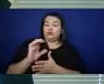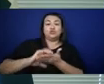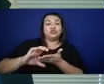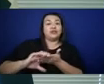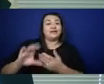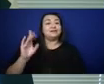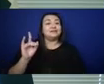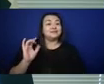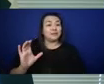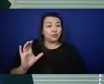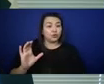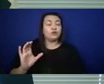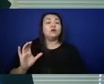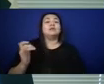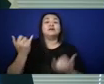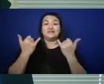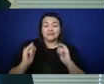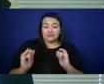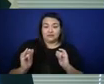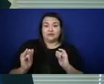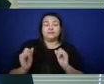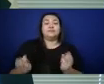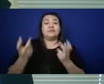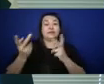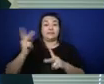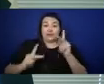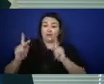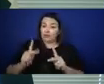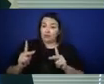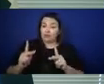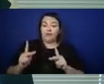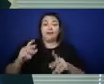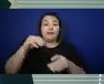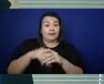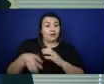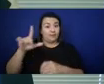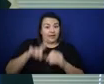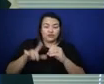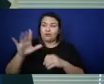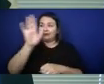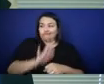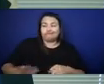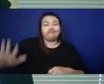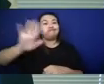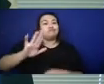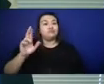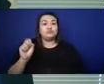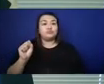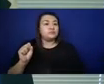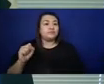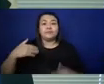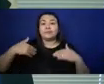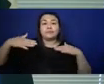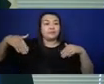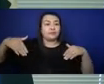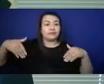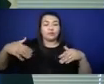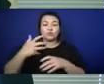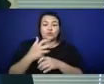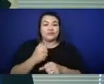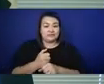Okay. So here's what I can tell you, because we've gotten lots of questions and calls in the past about